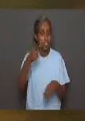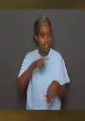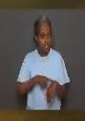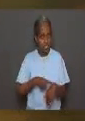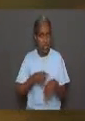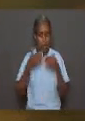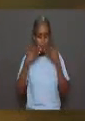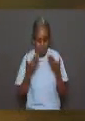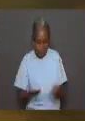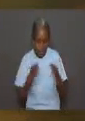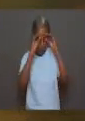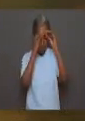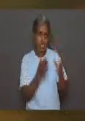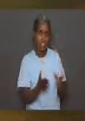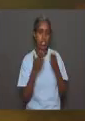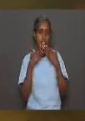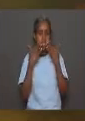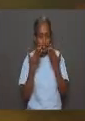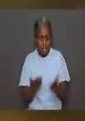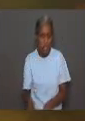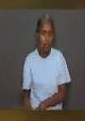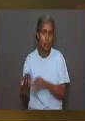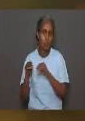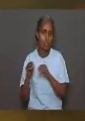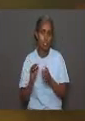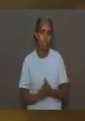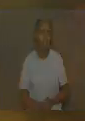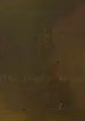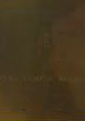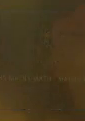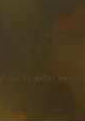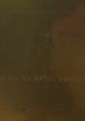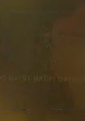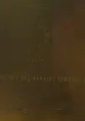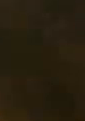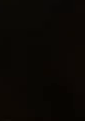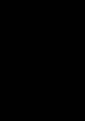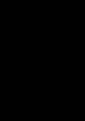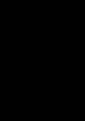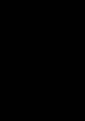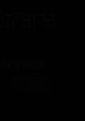Until next time, thank you, teacher. Thank you, students.